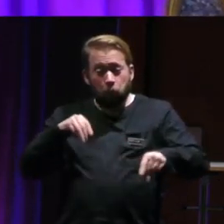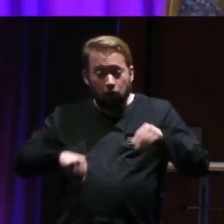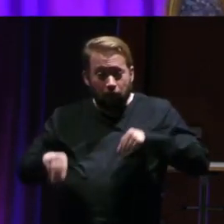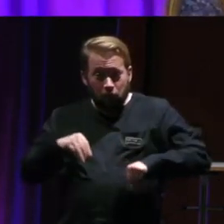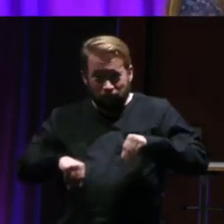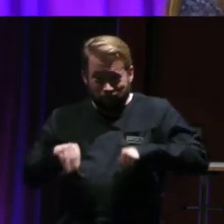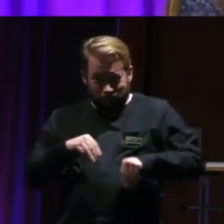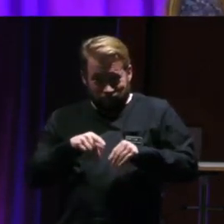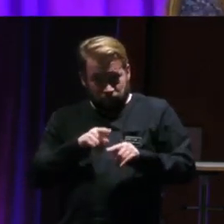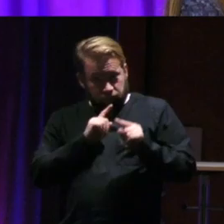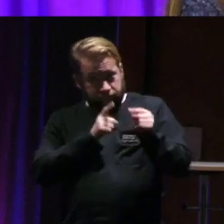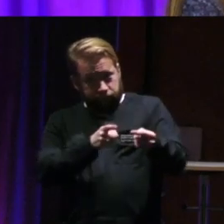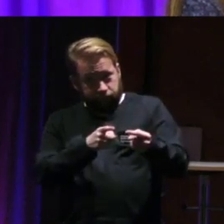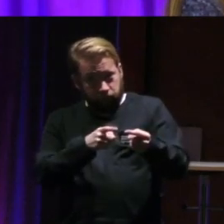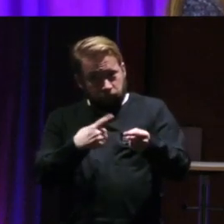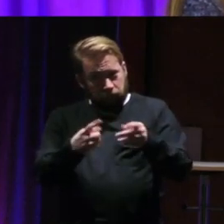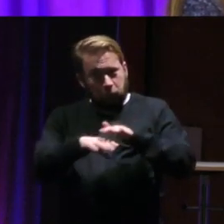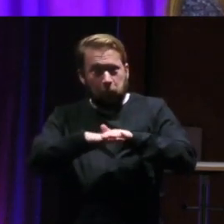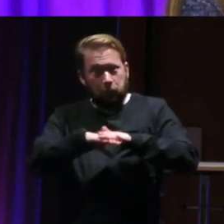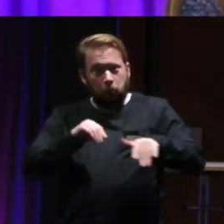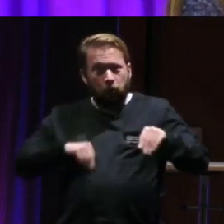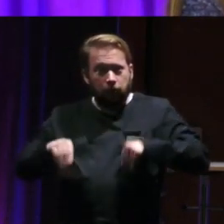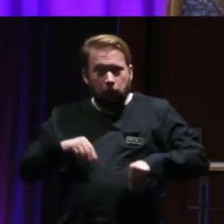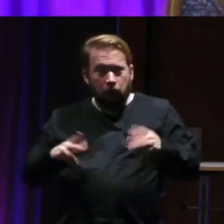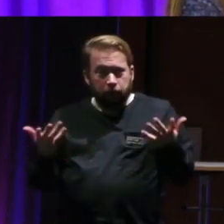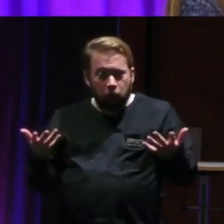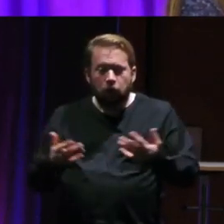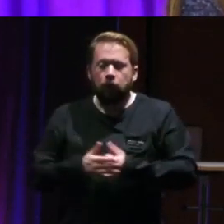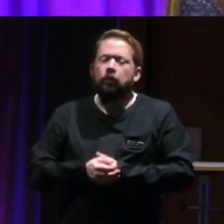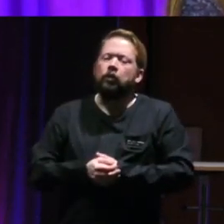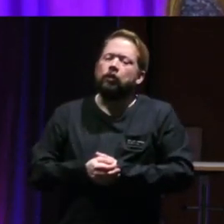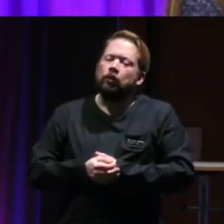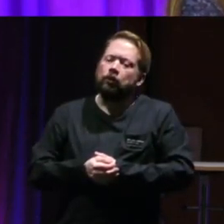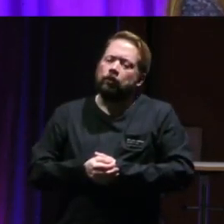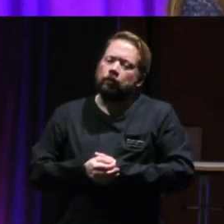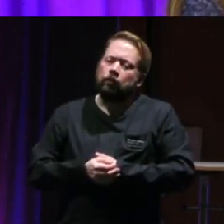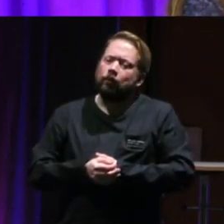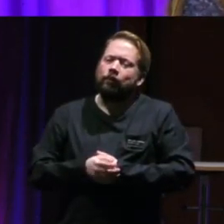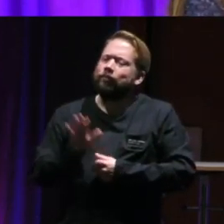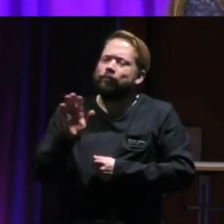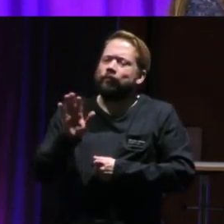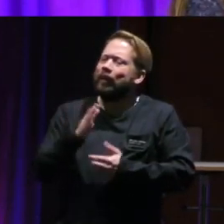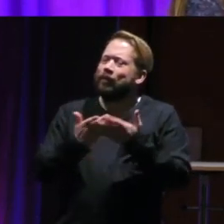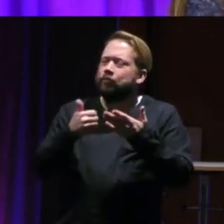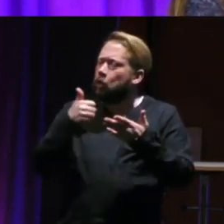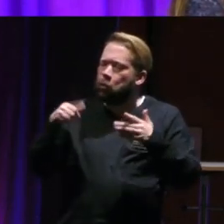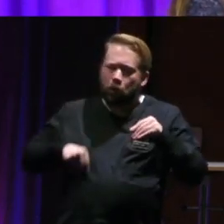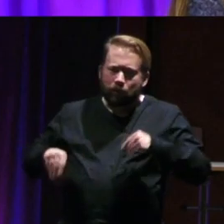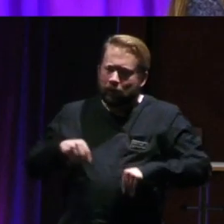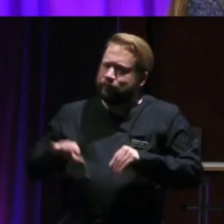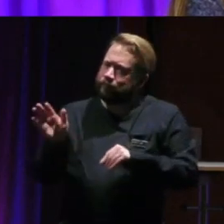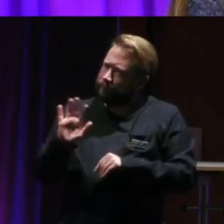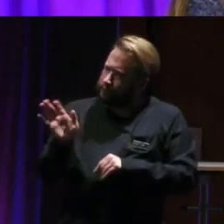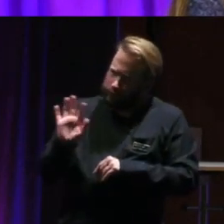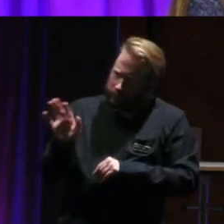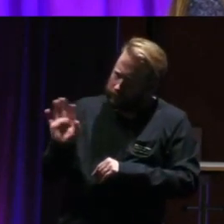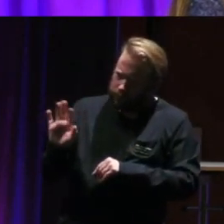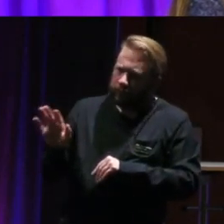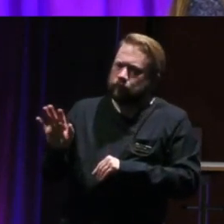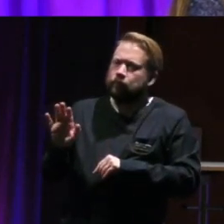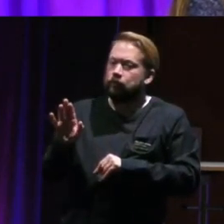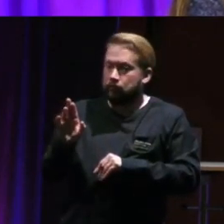young teenage movement in that sense. It was Navalny who not actually, only corruption. Not only corruption. Corruption is a